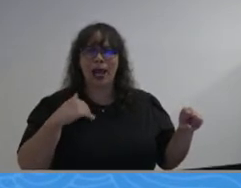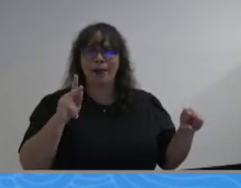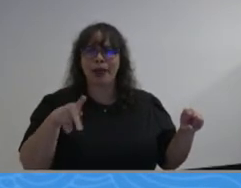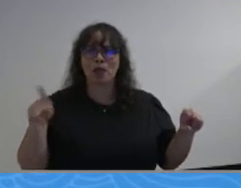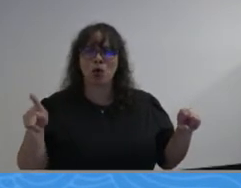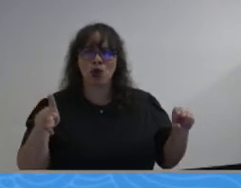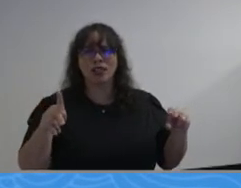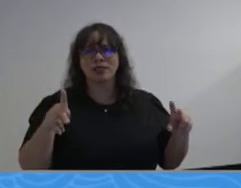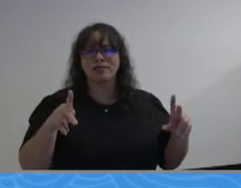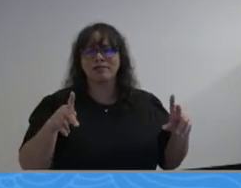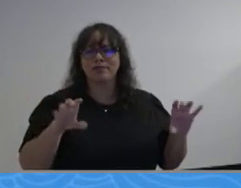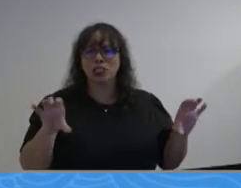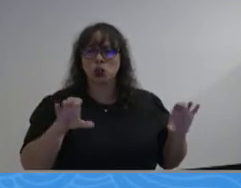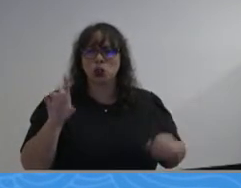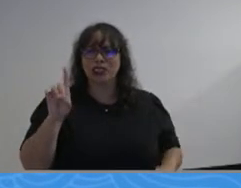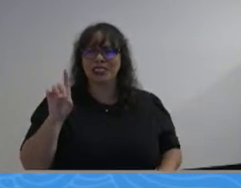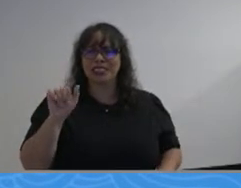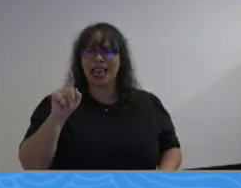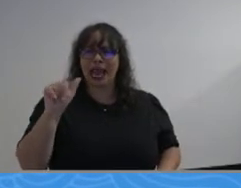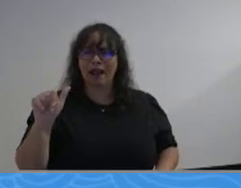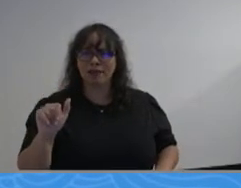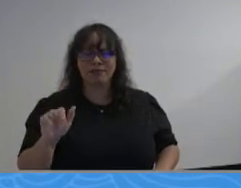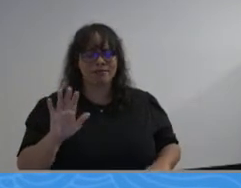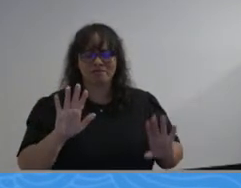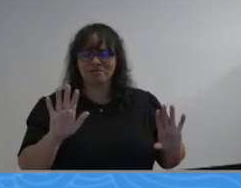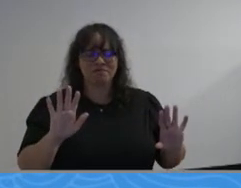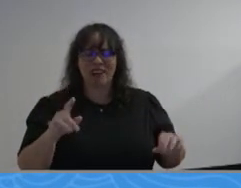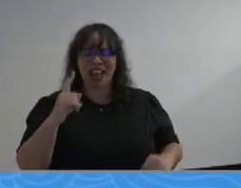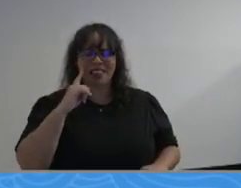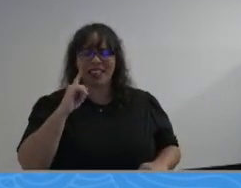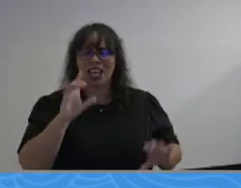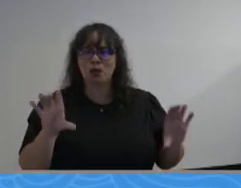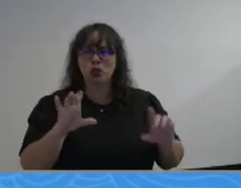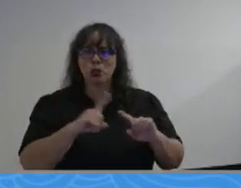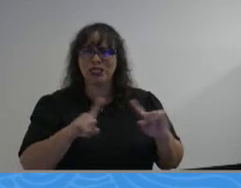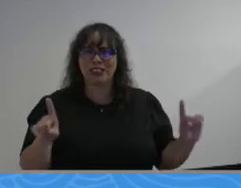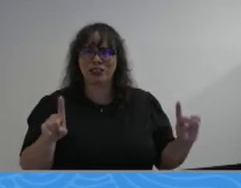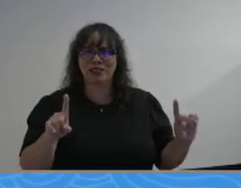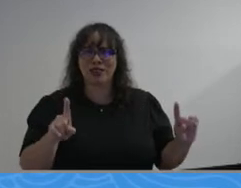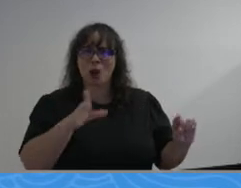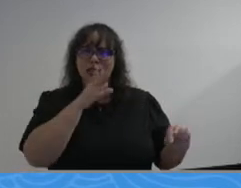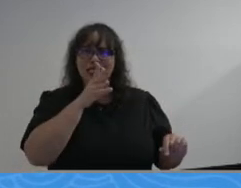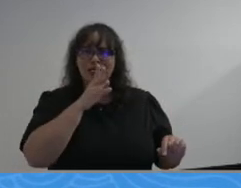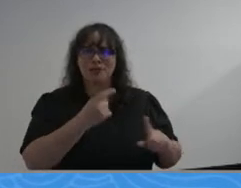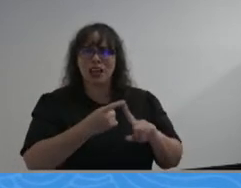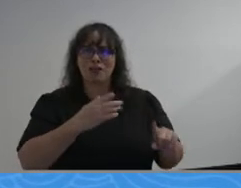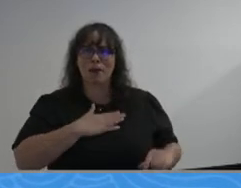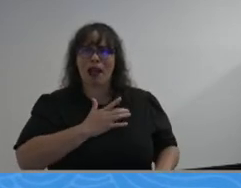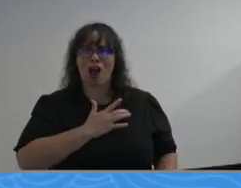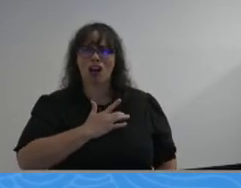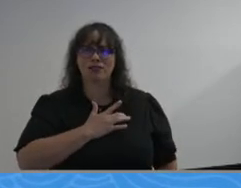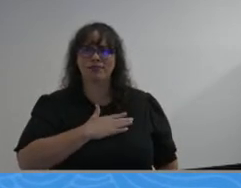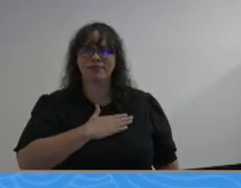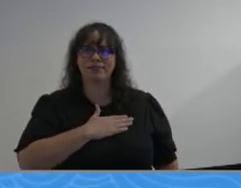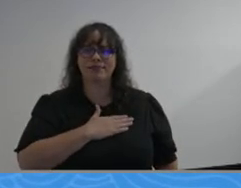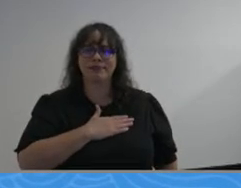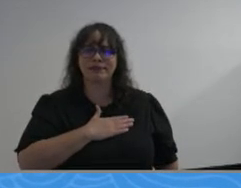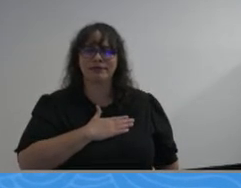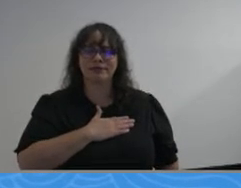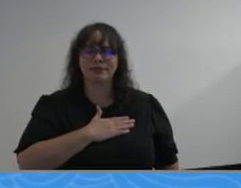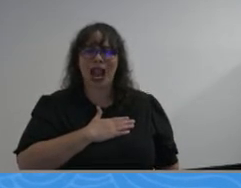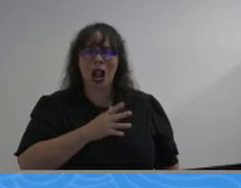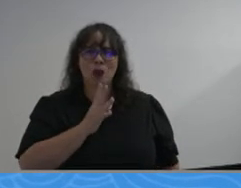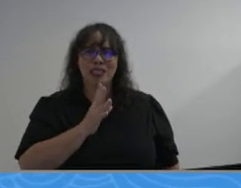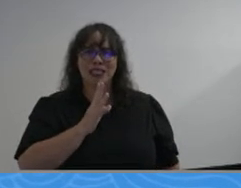data, but I think I'm going to do something different. I think I'm going to use the brief time I have with you to really speak from my heart. And I'm going to speak to you from my